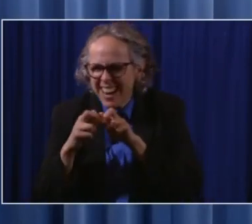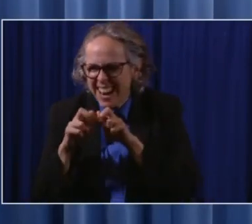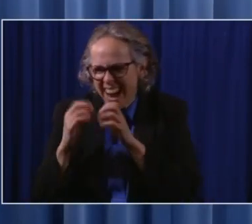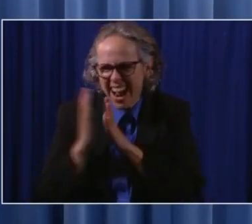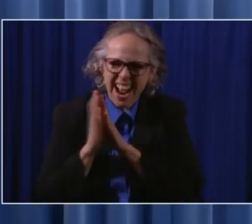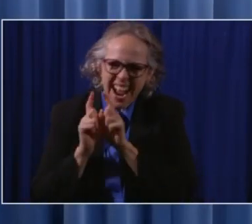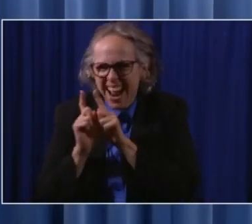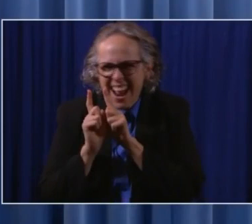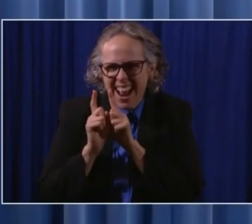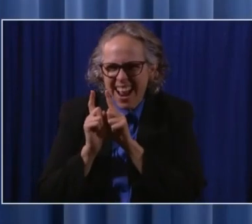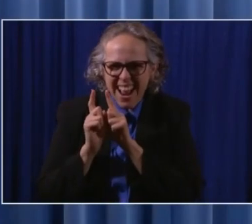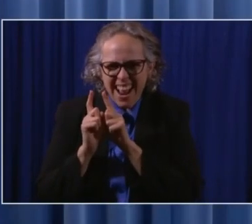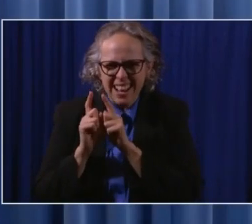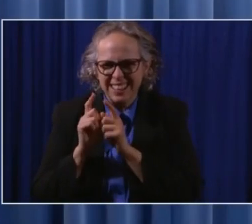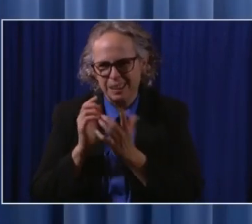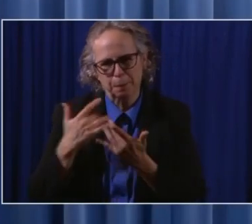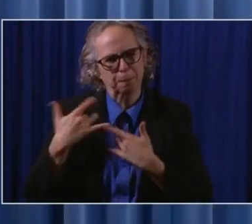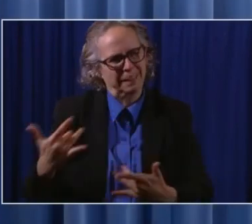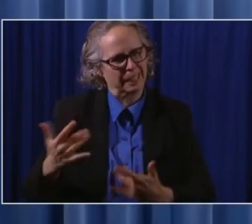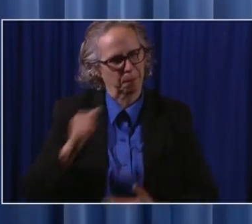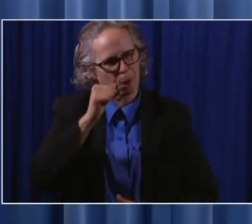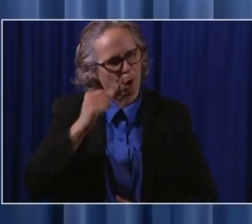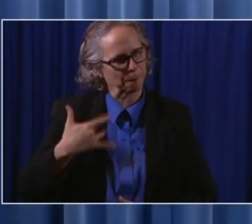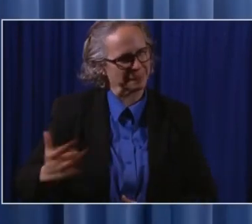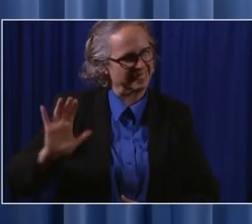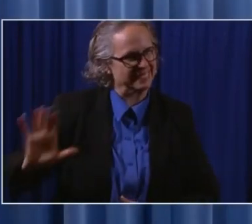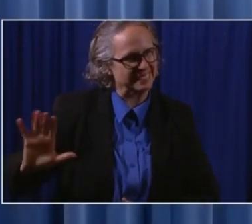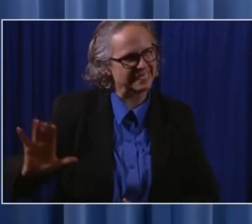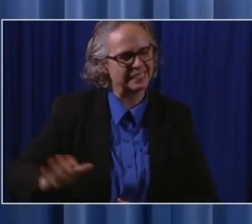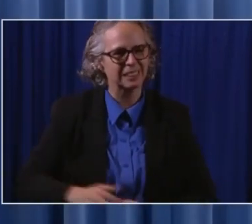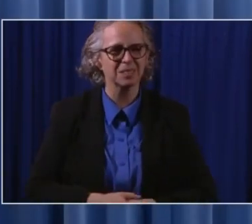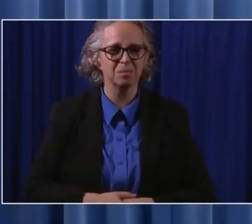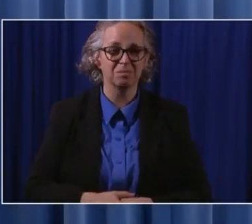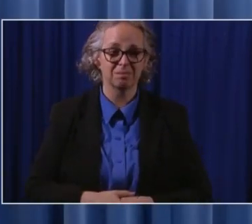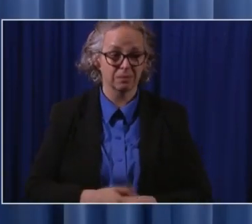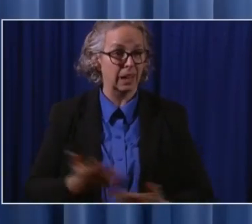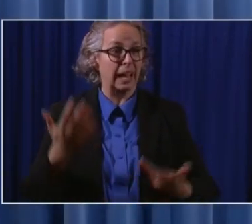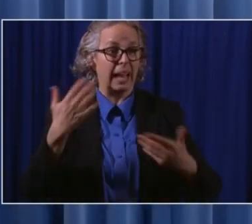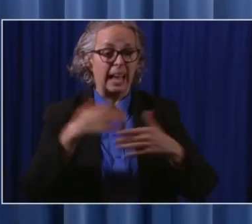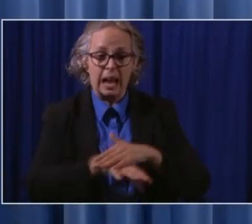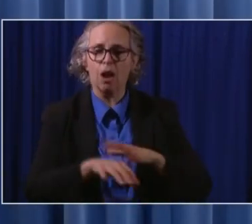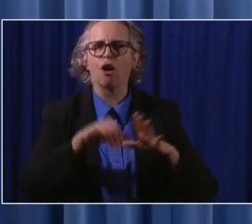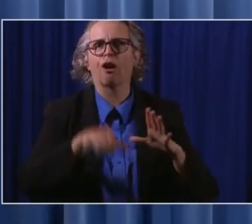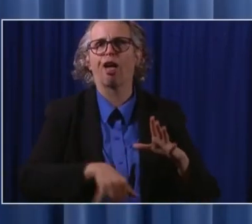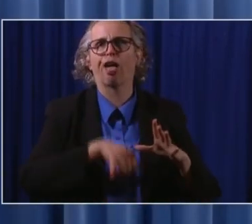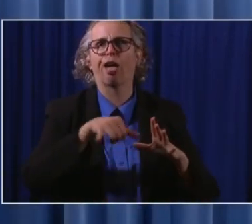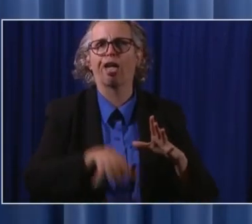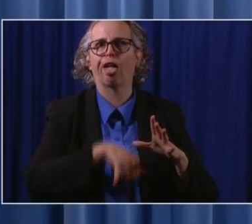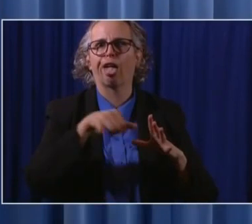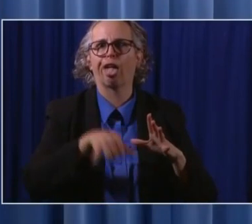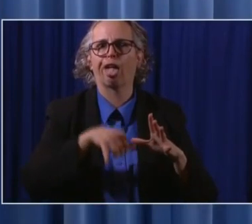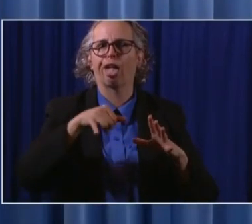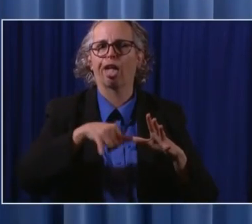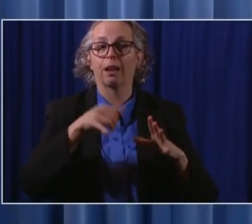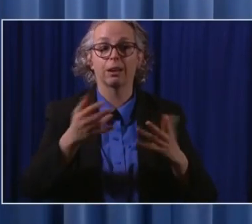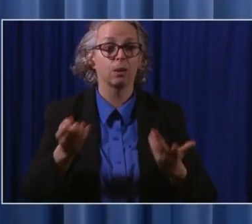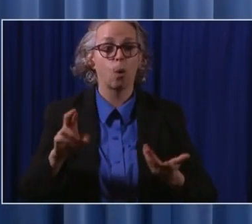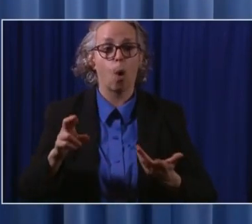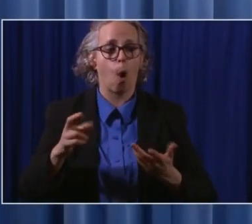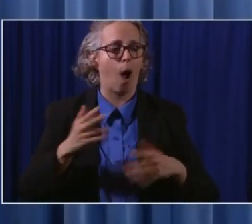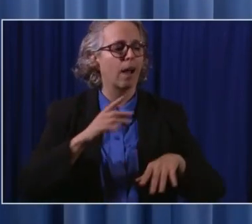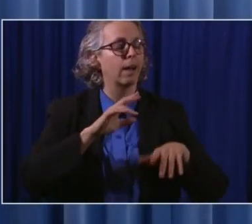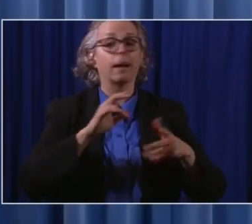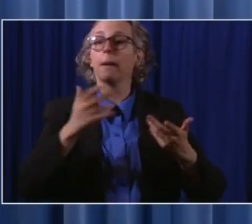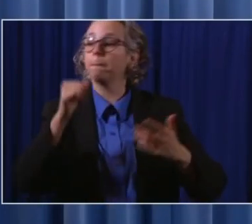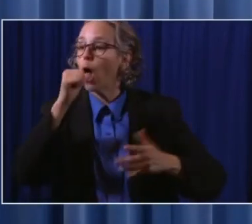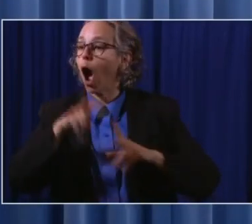indoors. Patrons either stay at one location, sometimes for a long time, or they go from bar to bar. Either